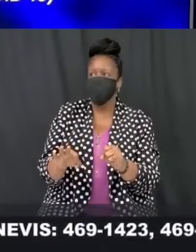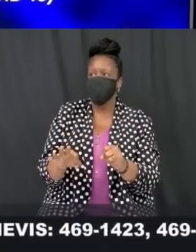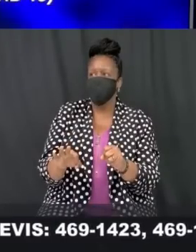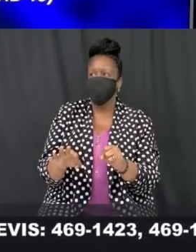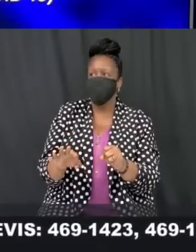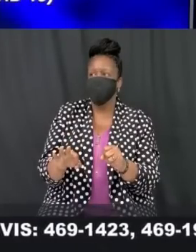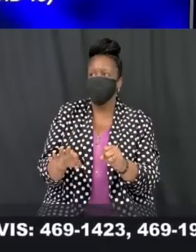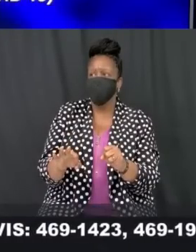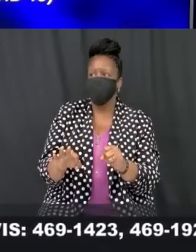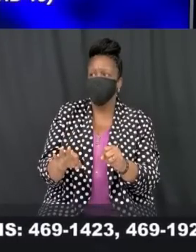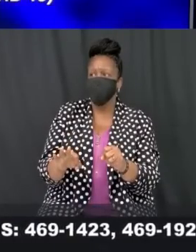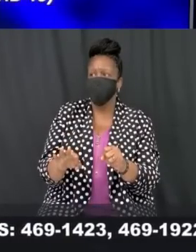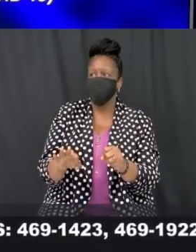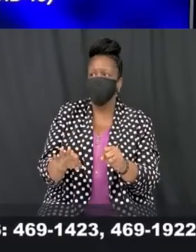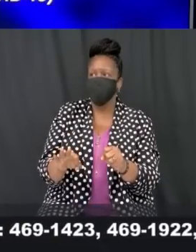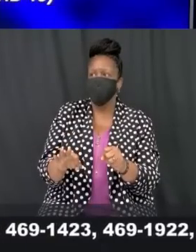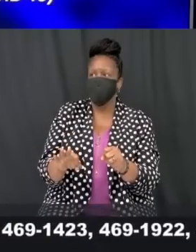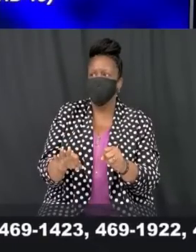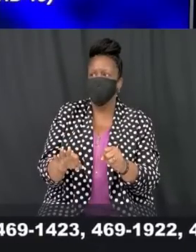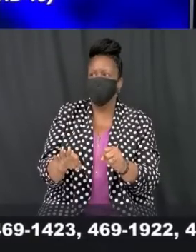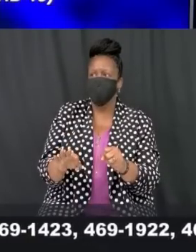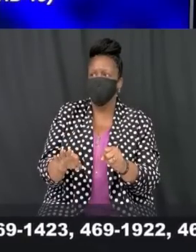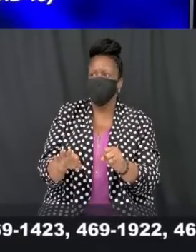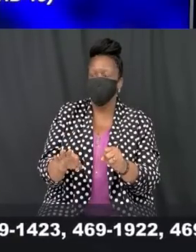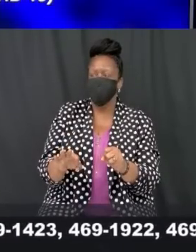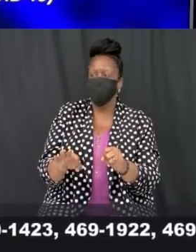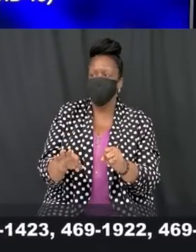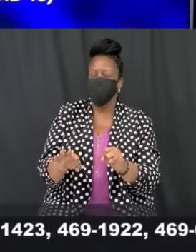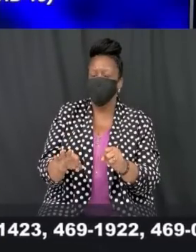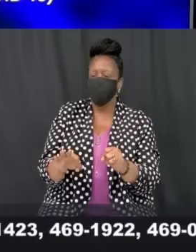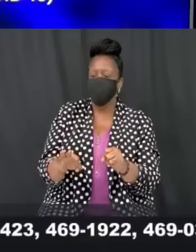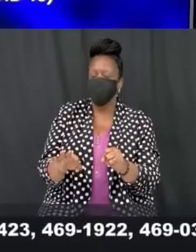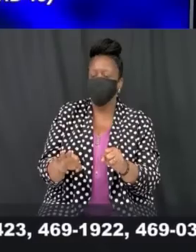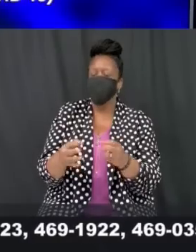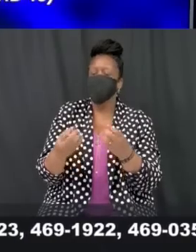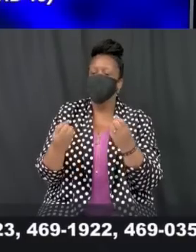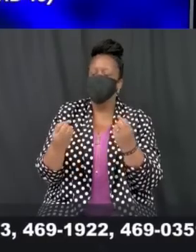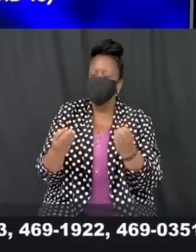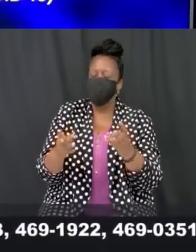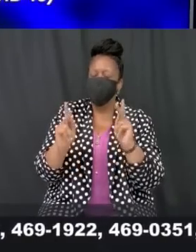how many are vaccinated?